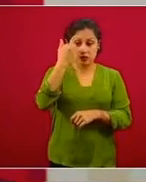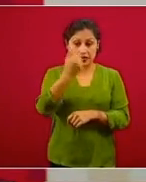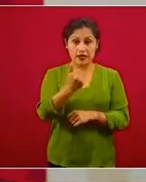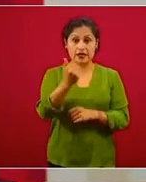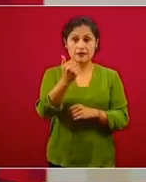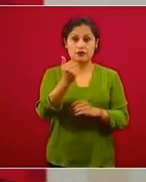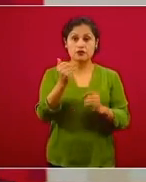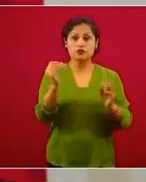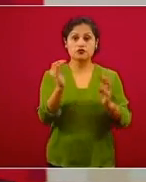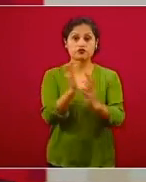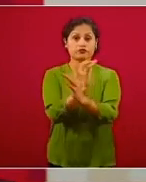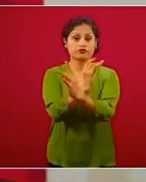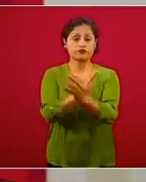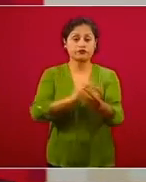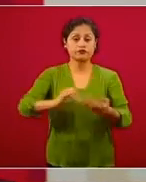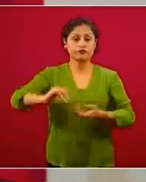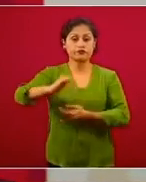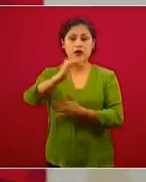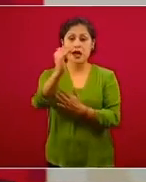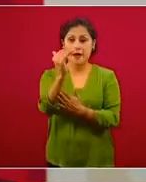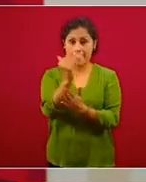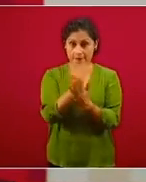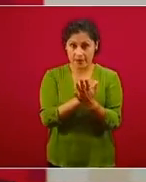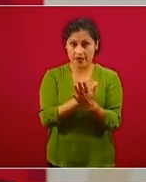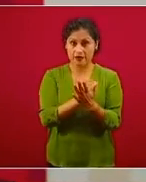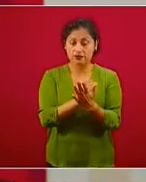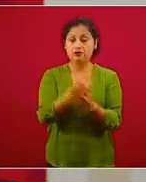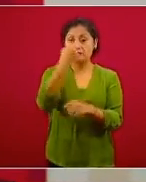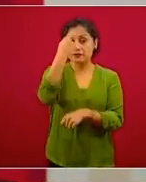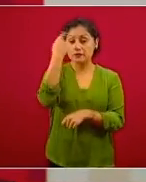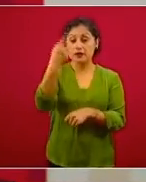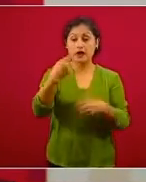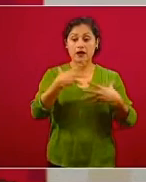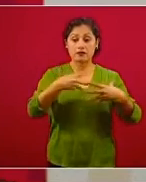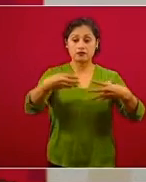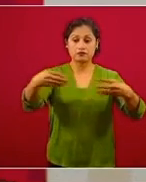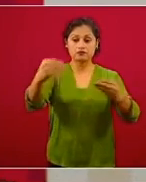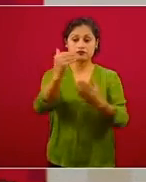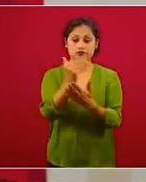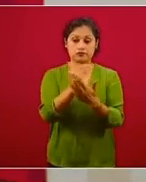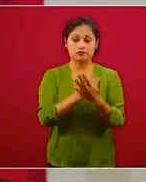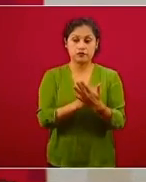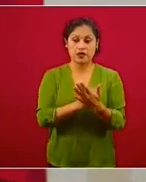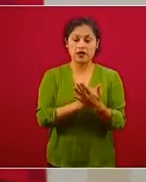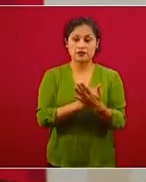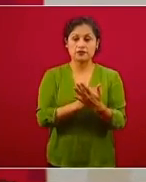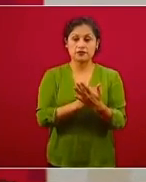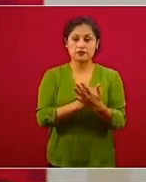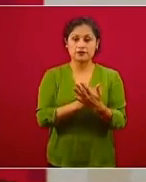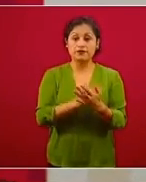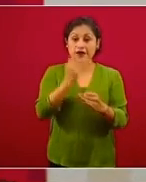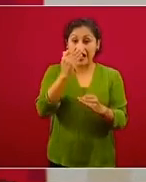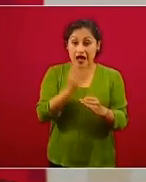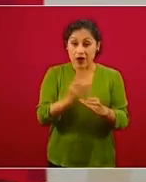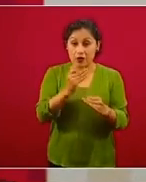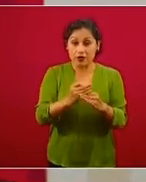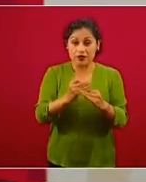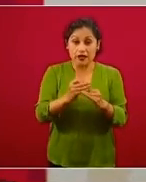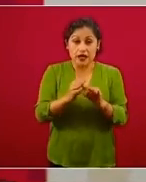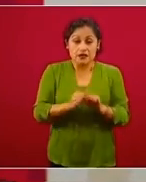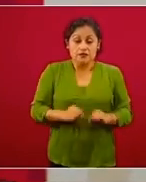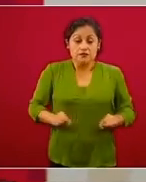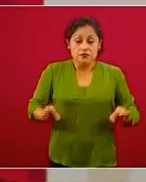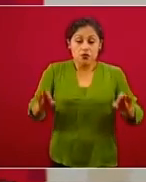exactly what we are trying to avoid? For these mobility levels to go back up, because this would translate into